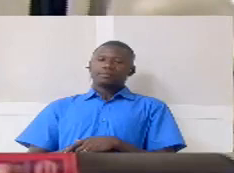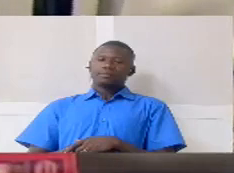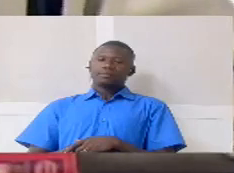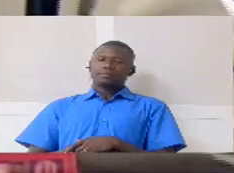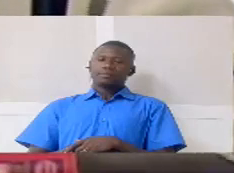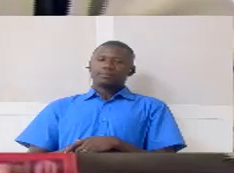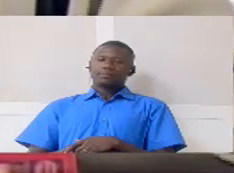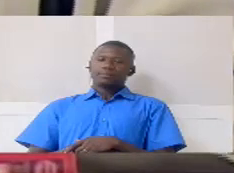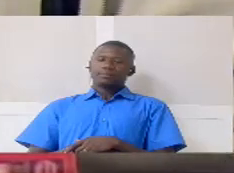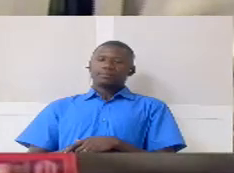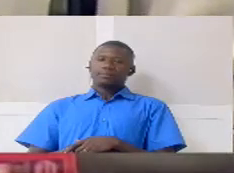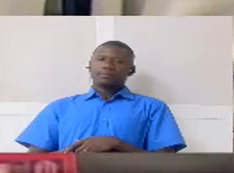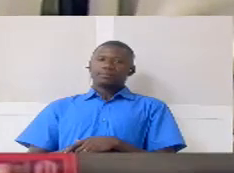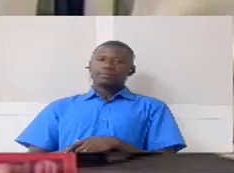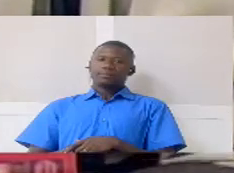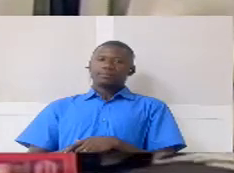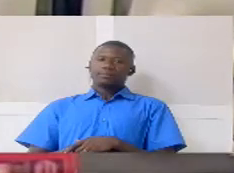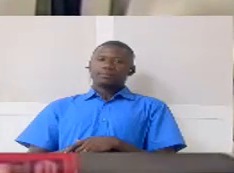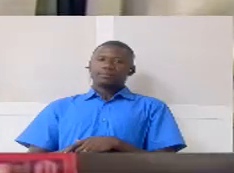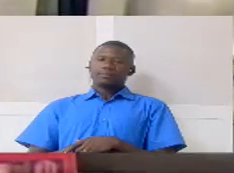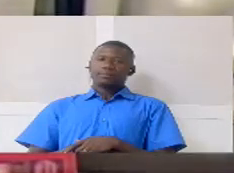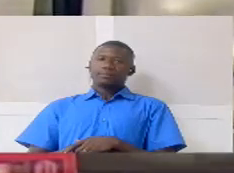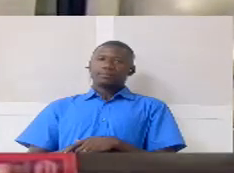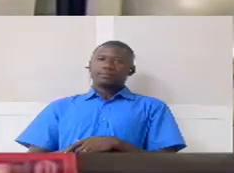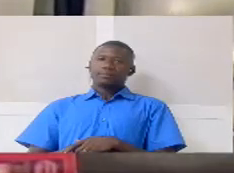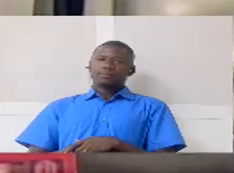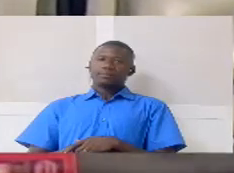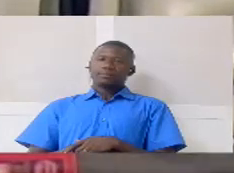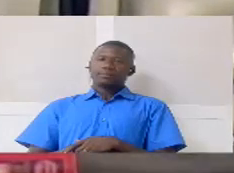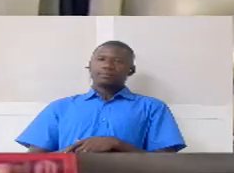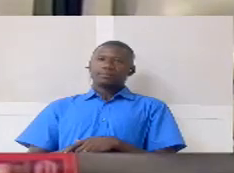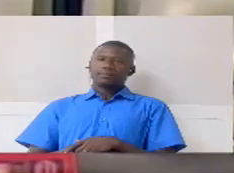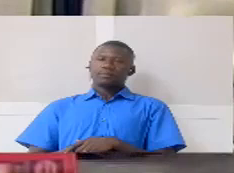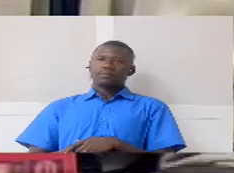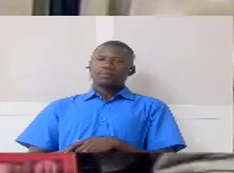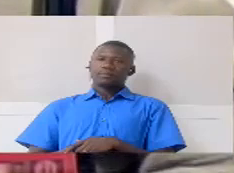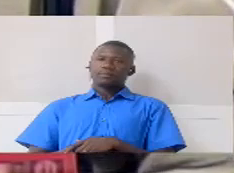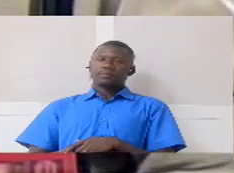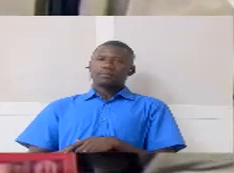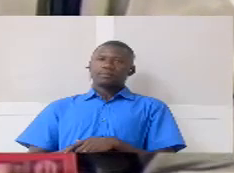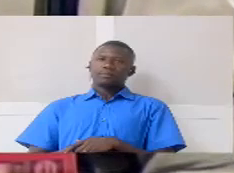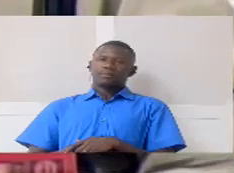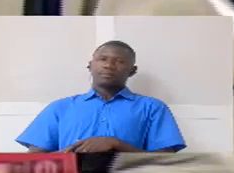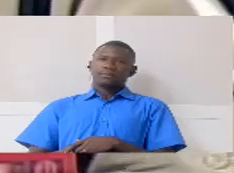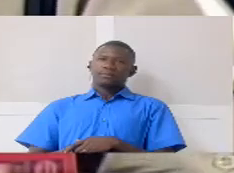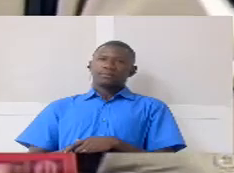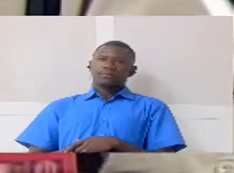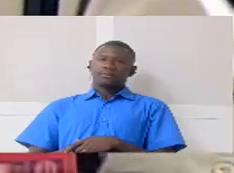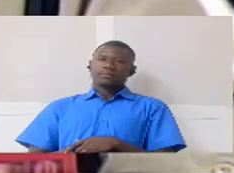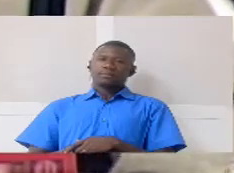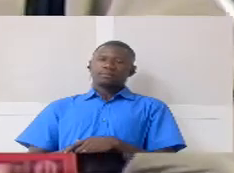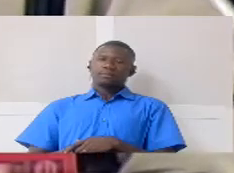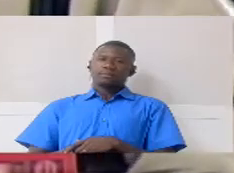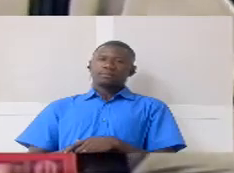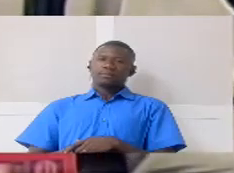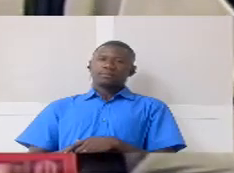ko a confident abakele so mo manyana duna ila kula bake bari ngal ne ko yela toro ifana ila toro so David Bulle